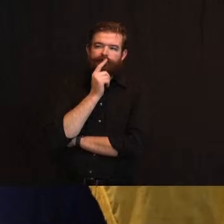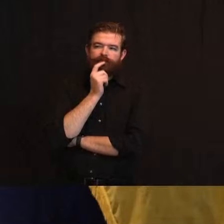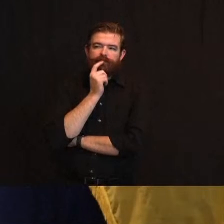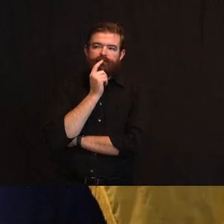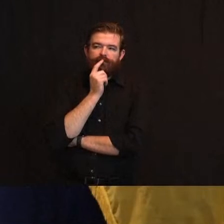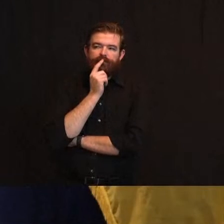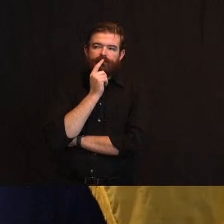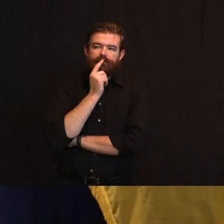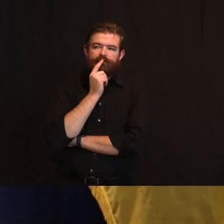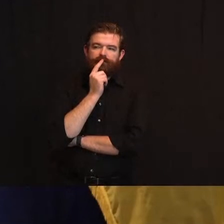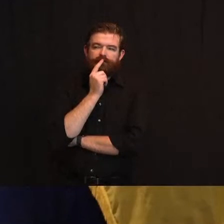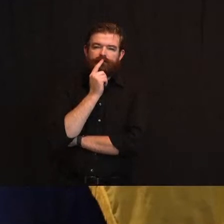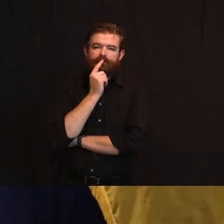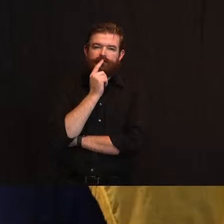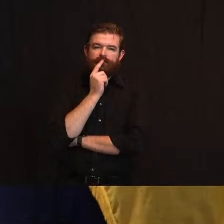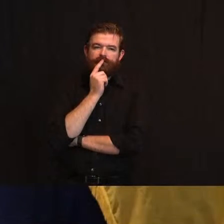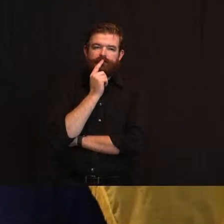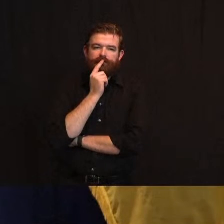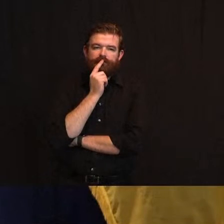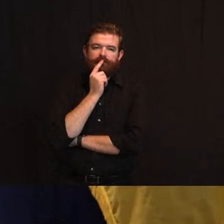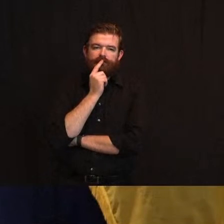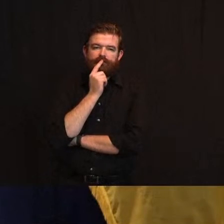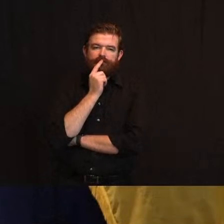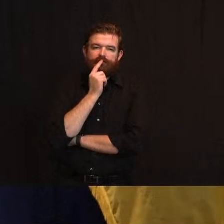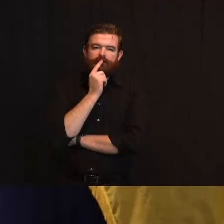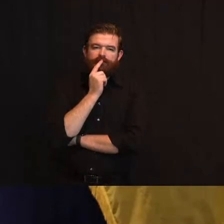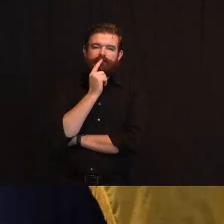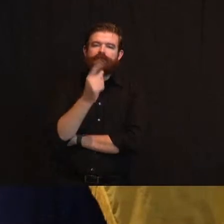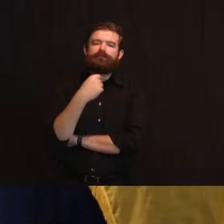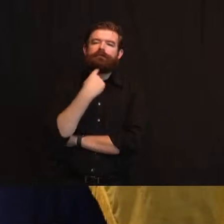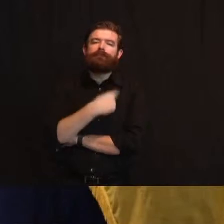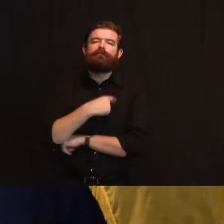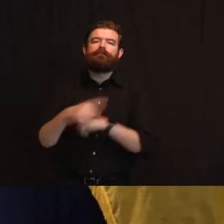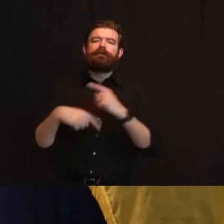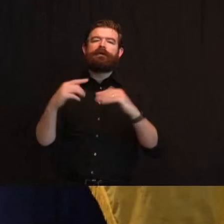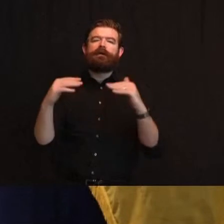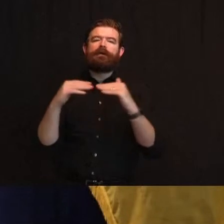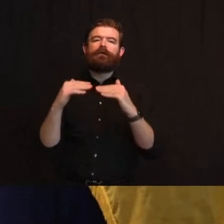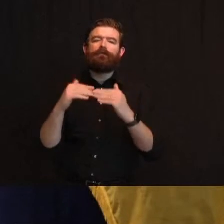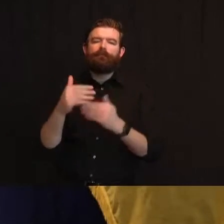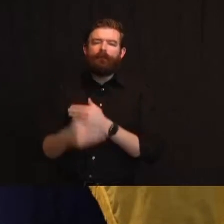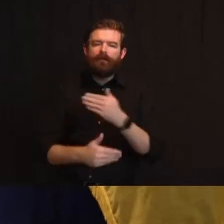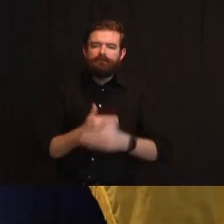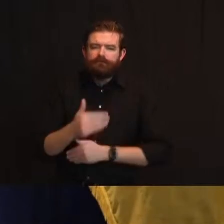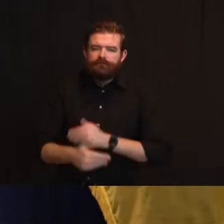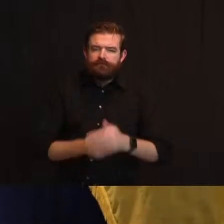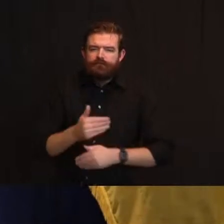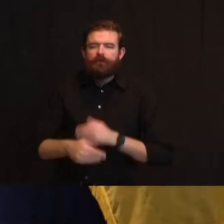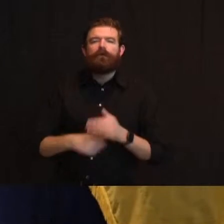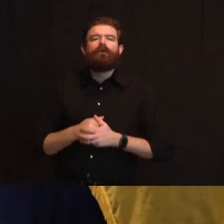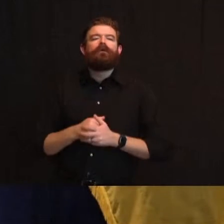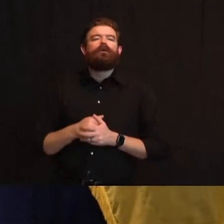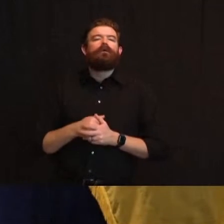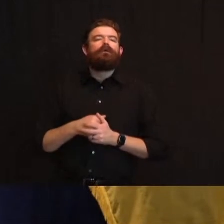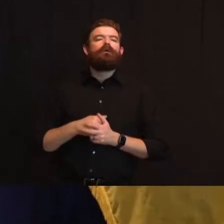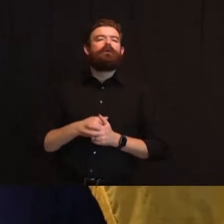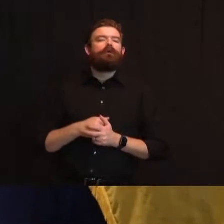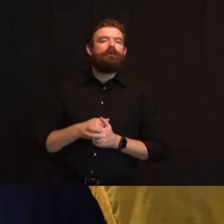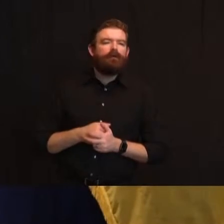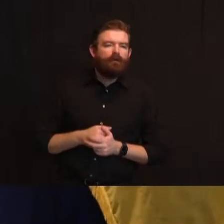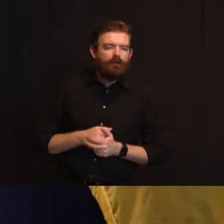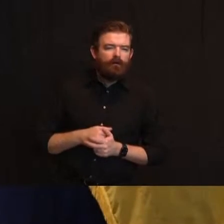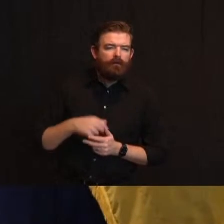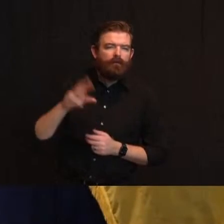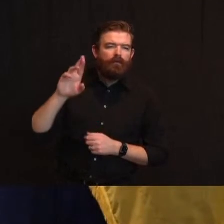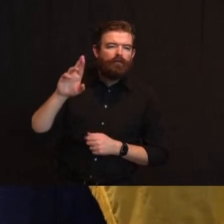that Regeneron, remdesivir, other scarce drugs, the process through which they